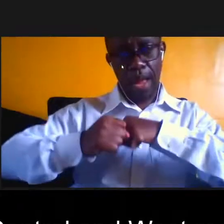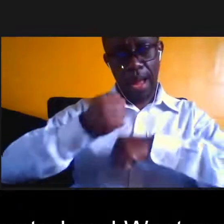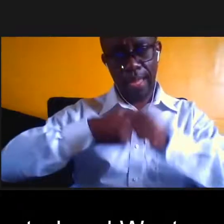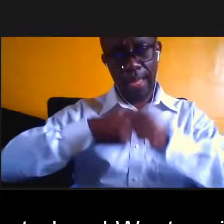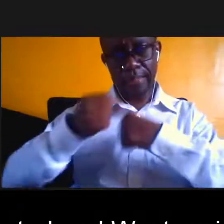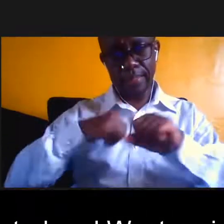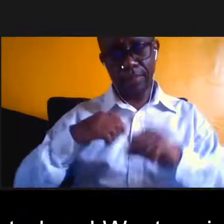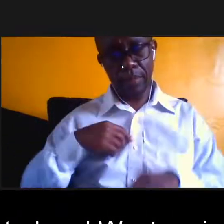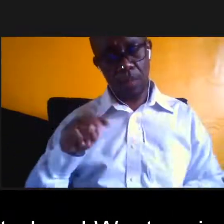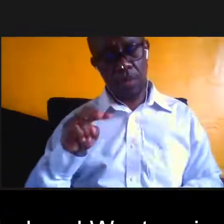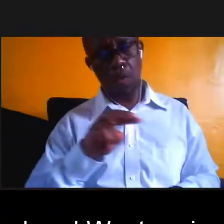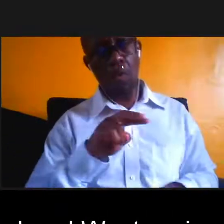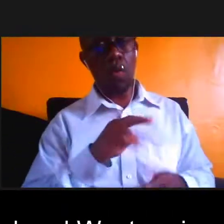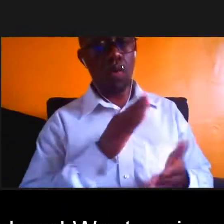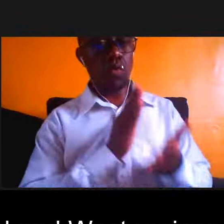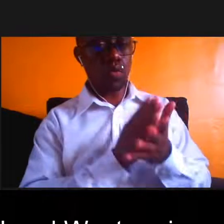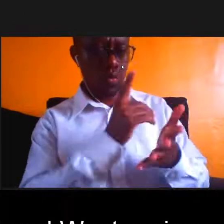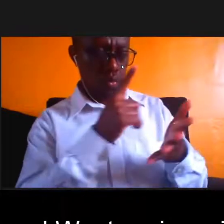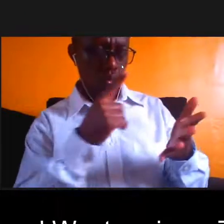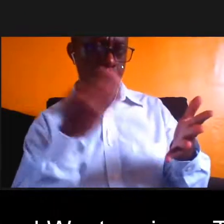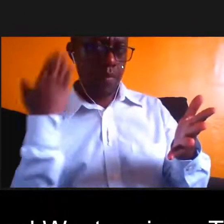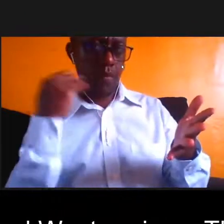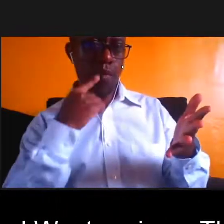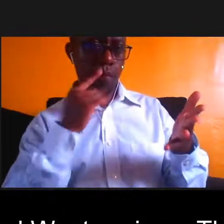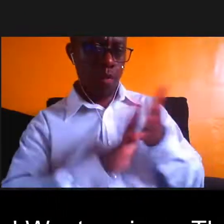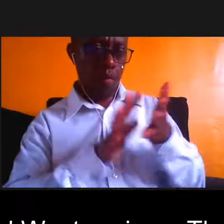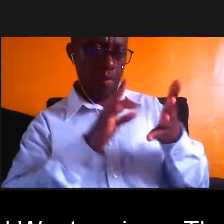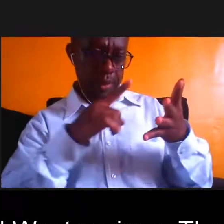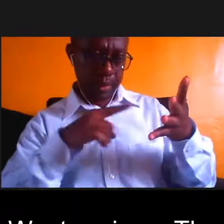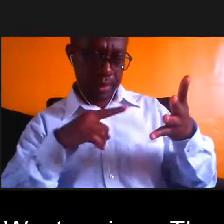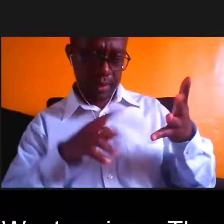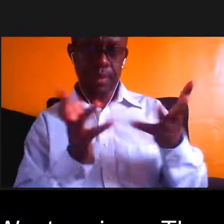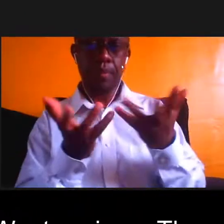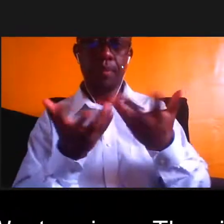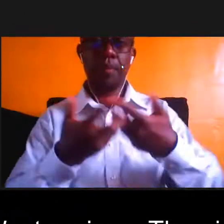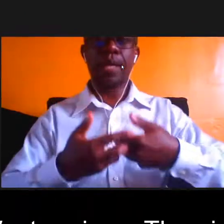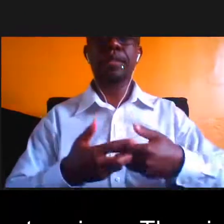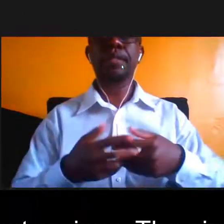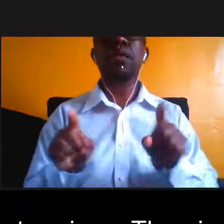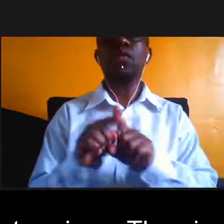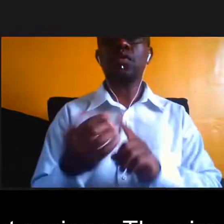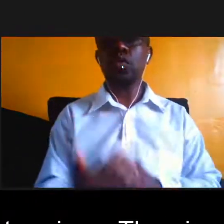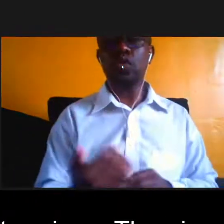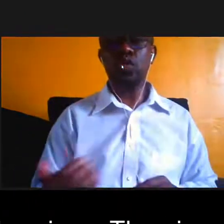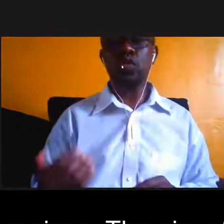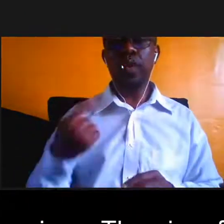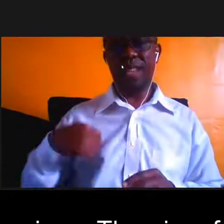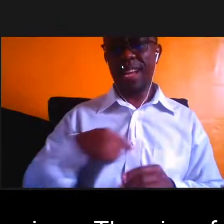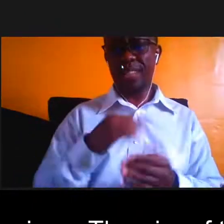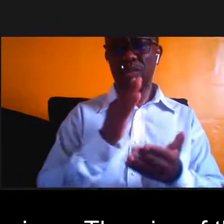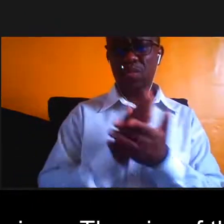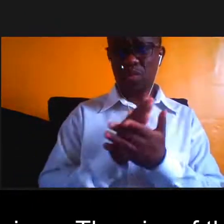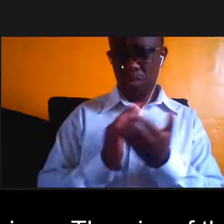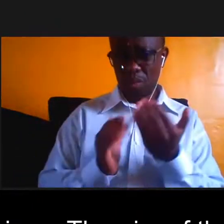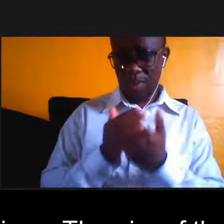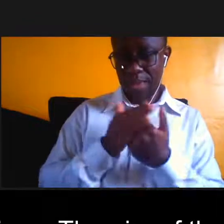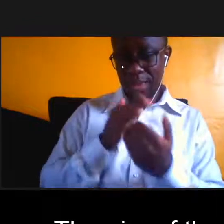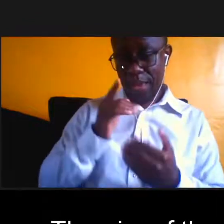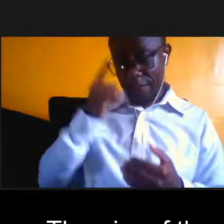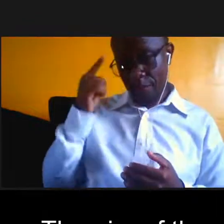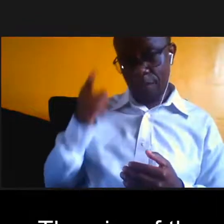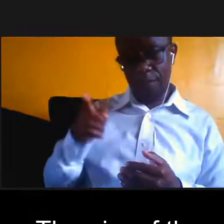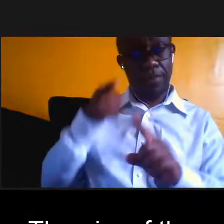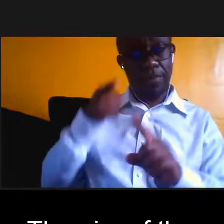to the constituency that we are serving, and that's the children. Are we really achieving the goal that needs